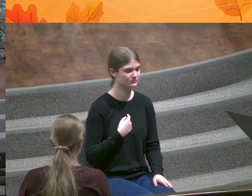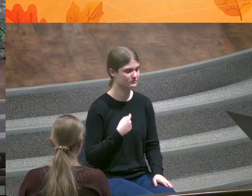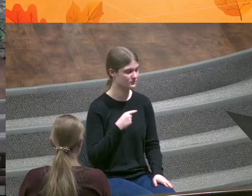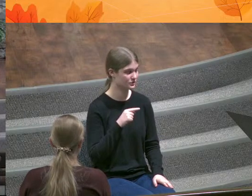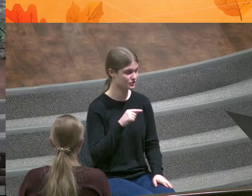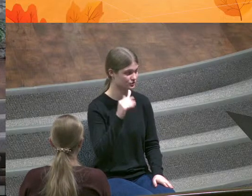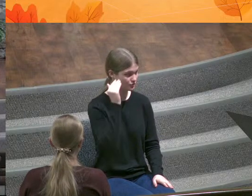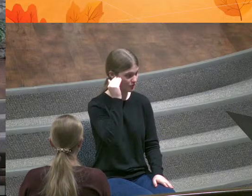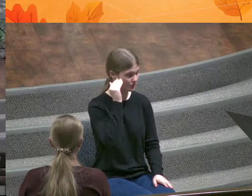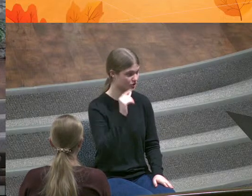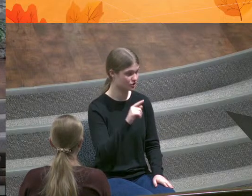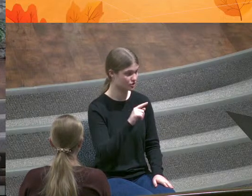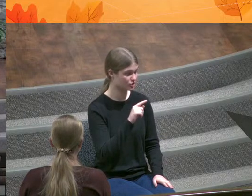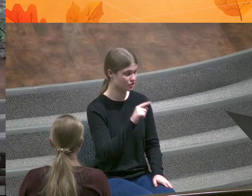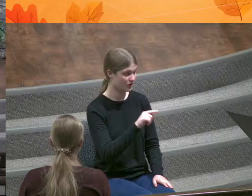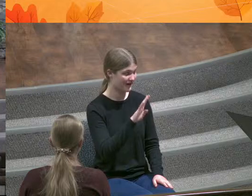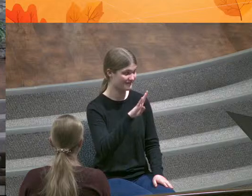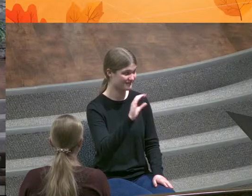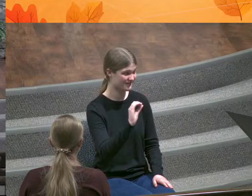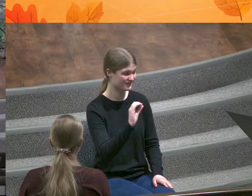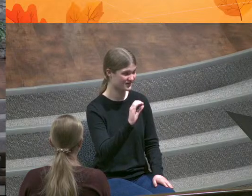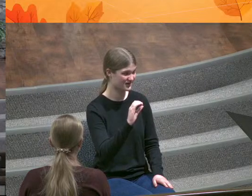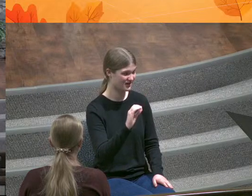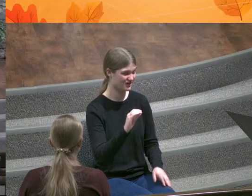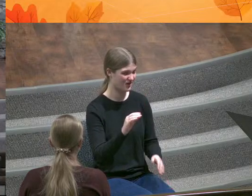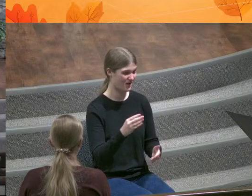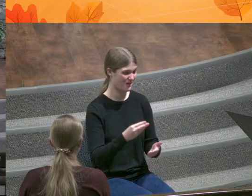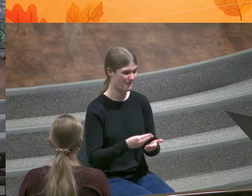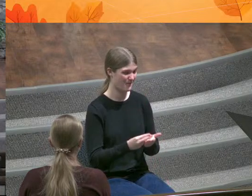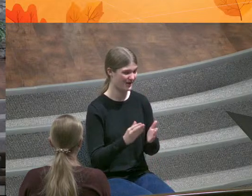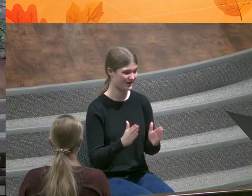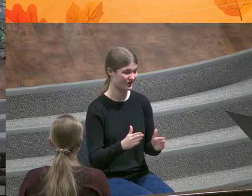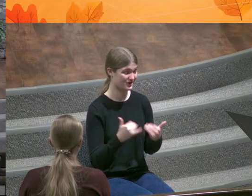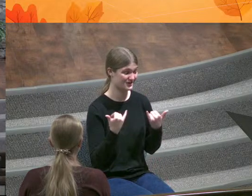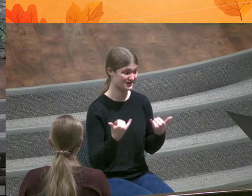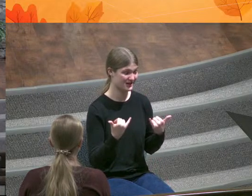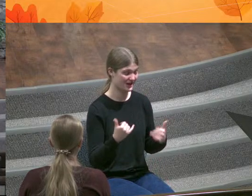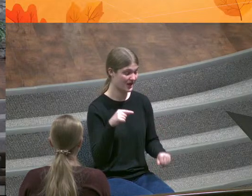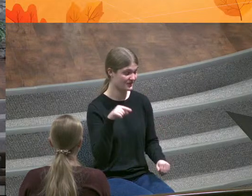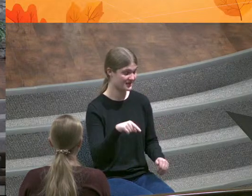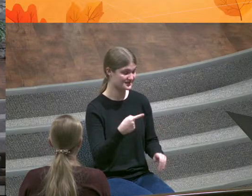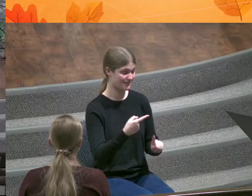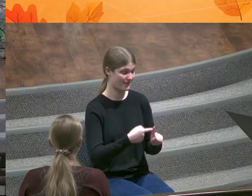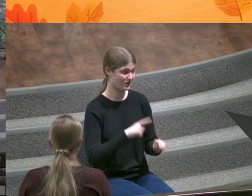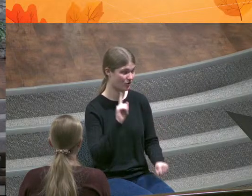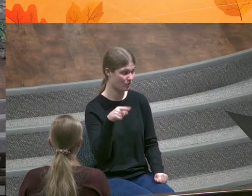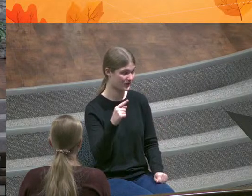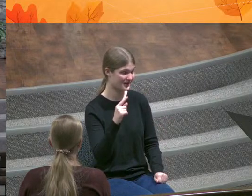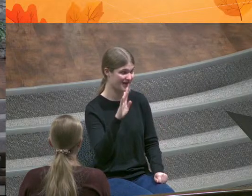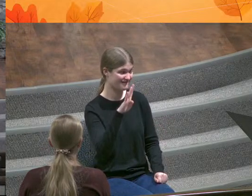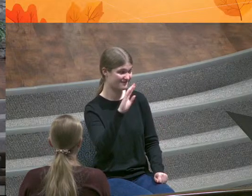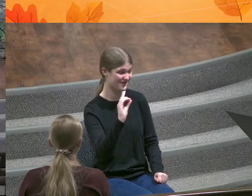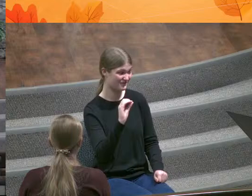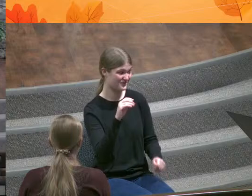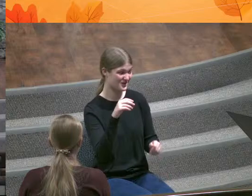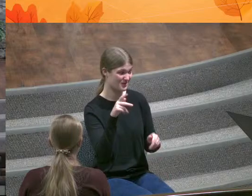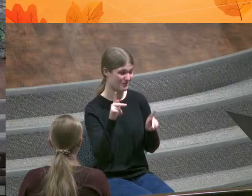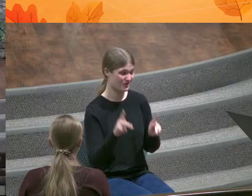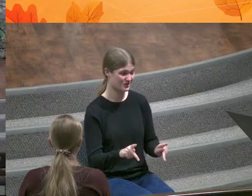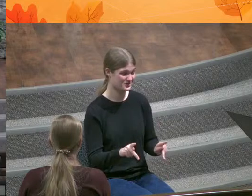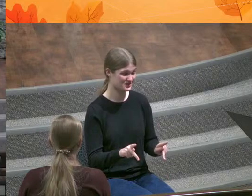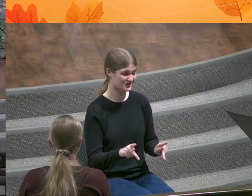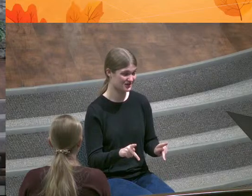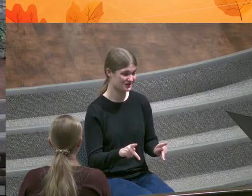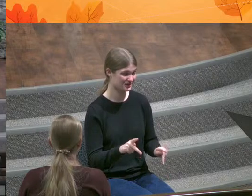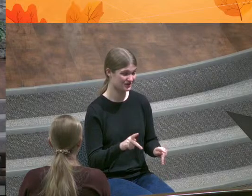did you know that you're the 50th customer today? And this month only, the 50th person, if we get that many